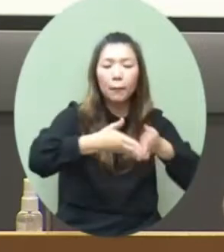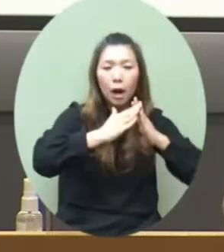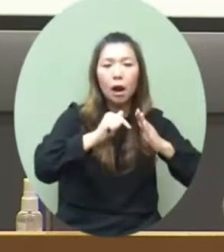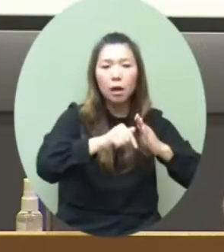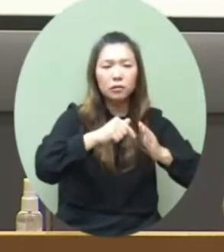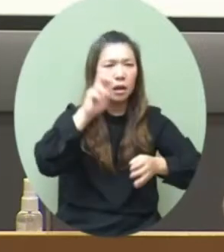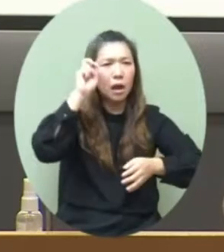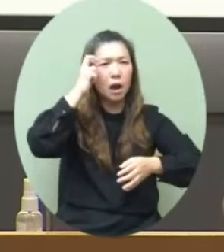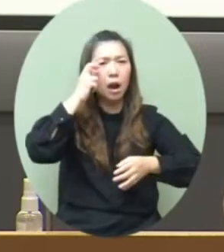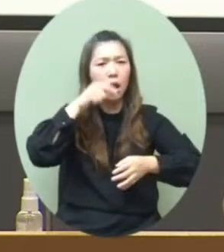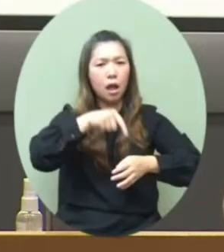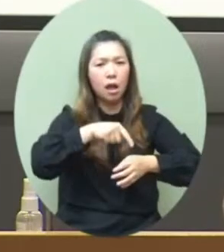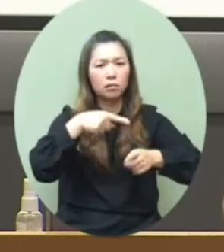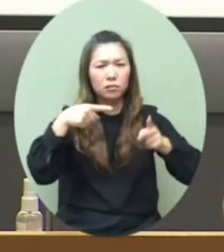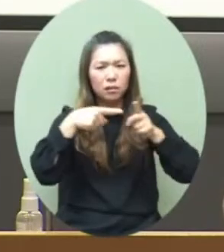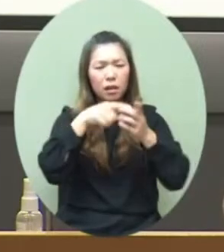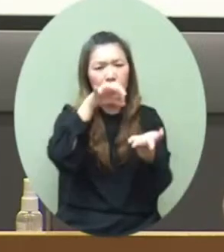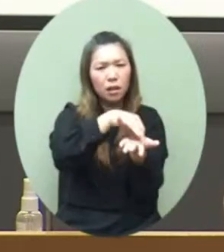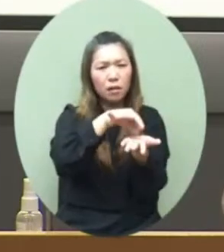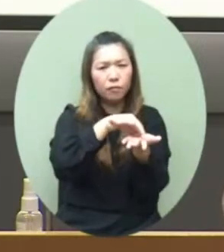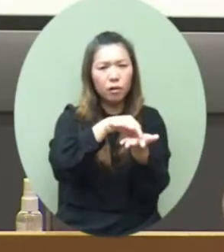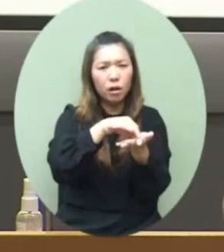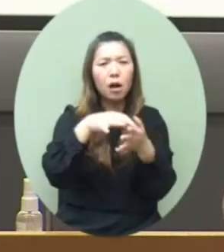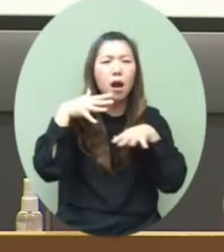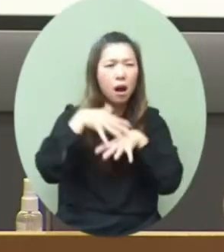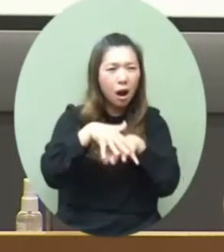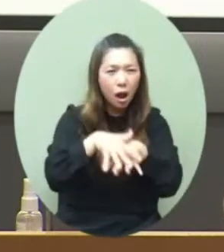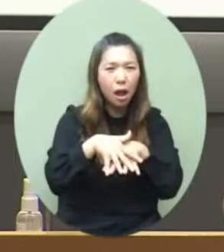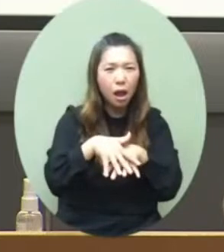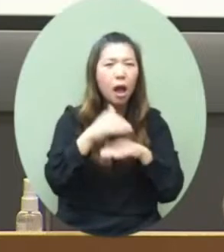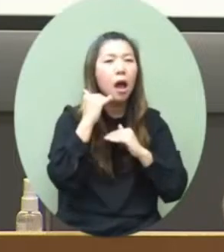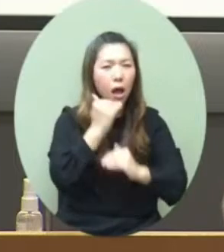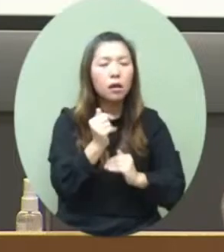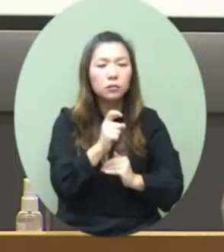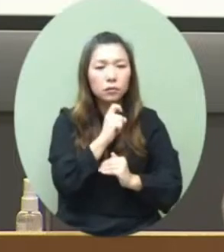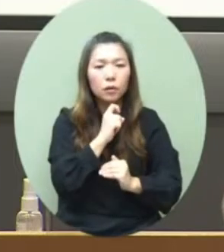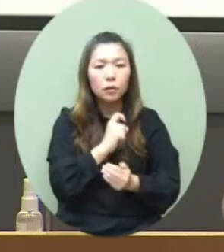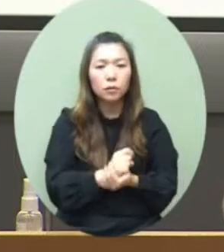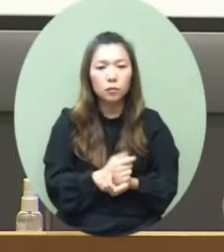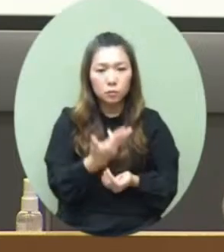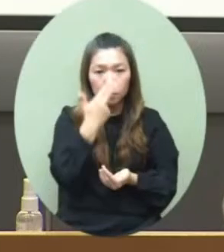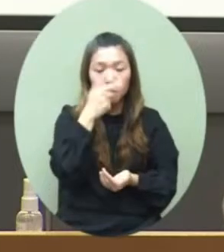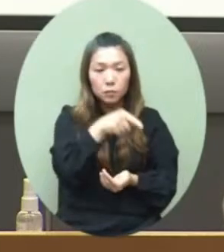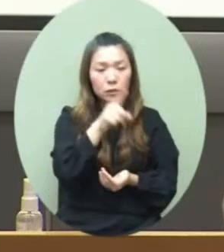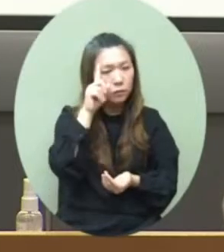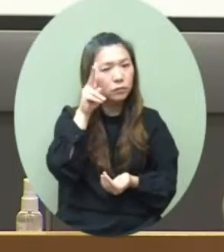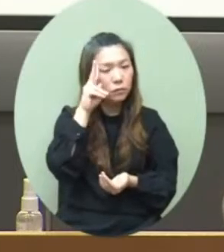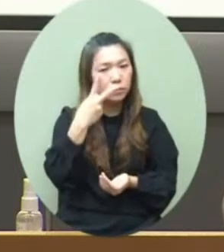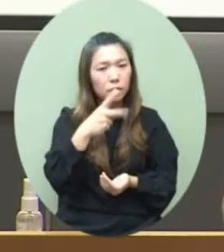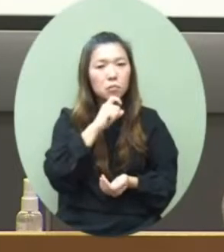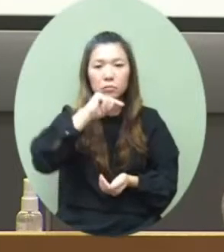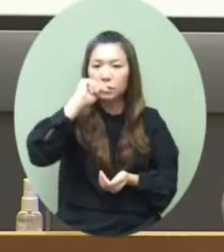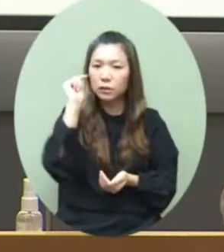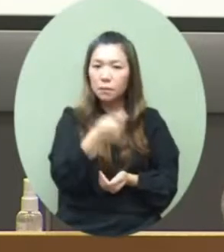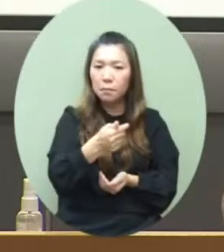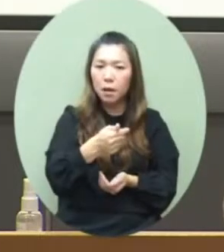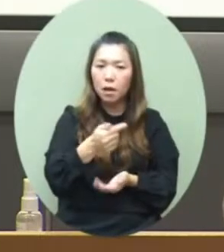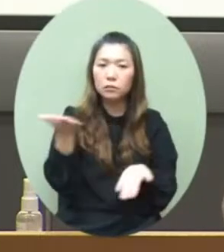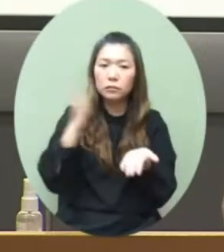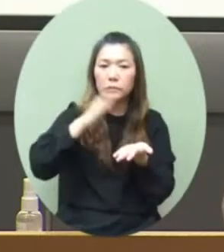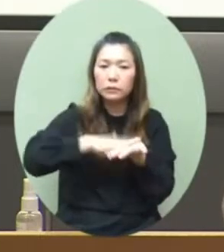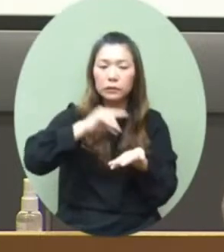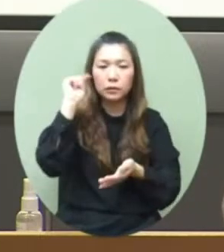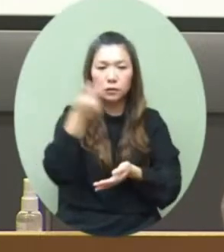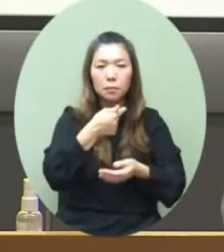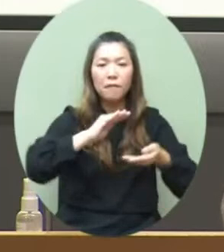of the location, admission is free, whereas for the one on the Hong Kong side,